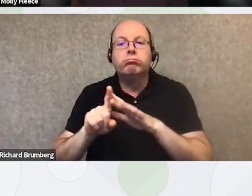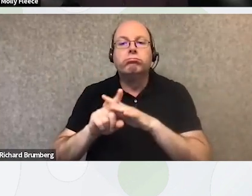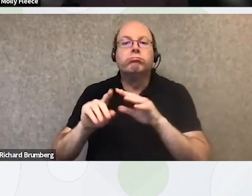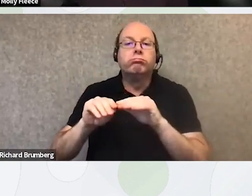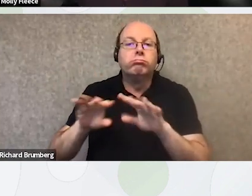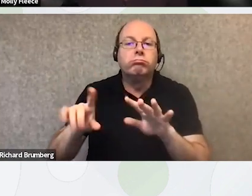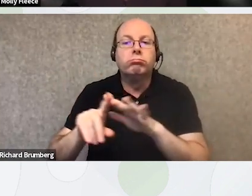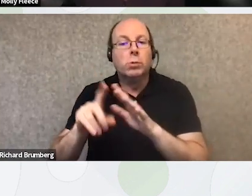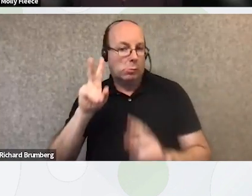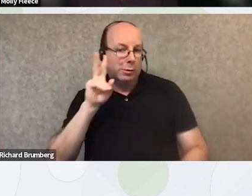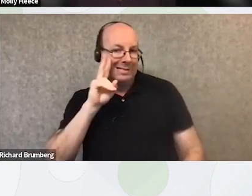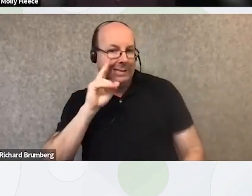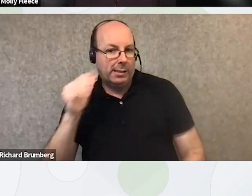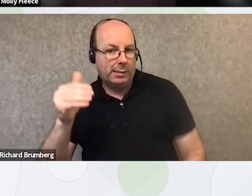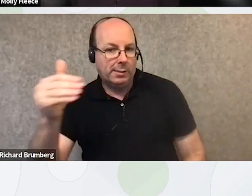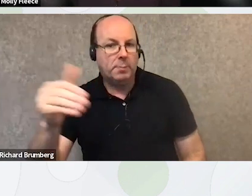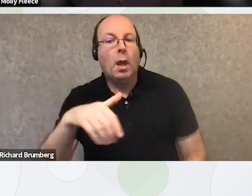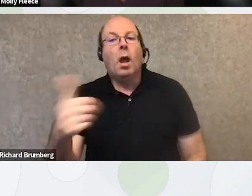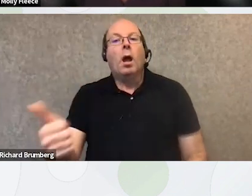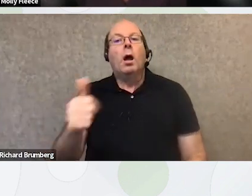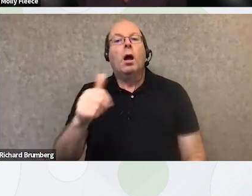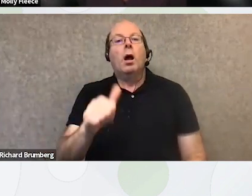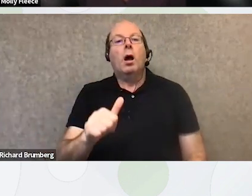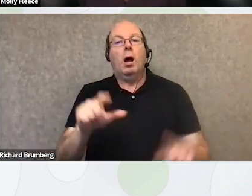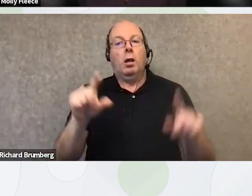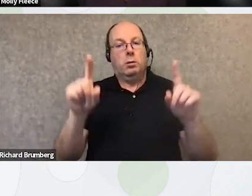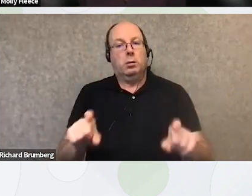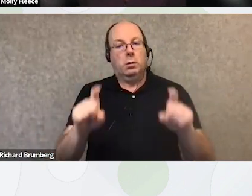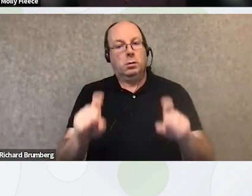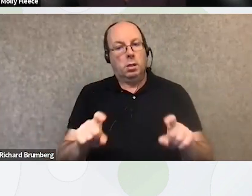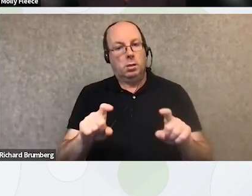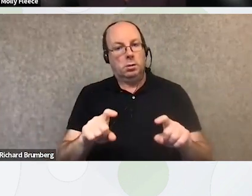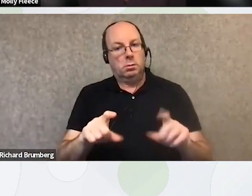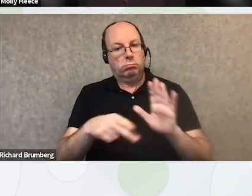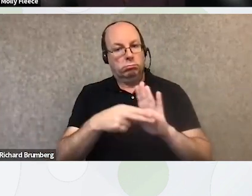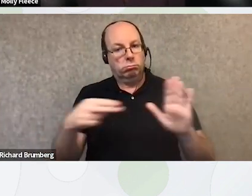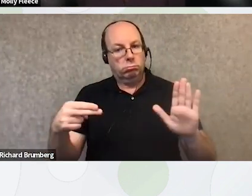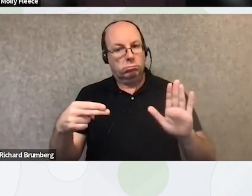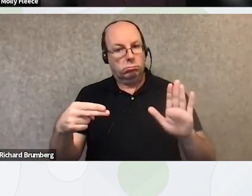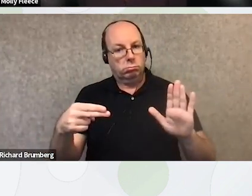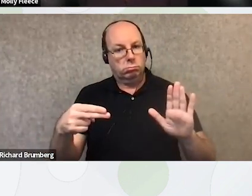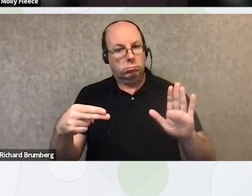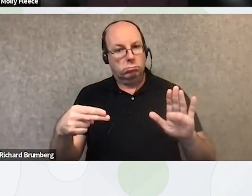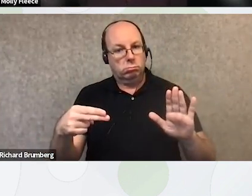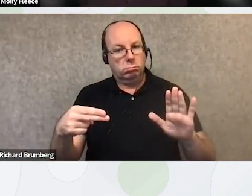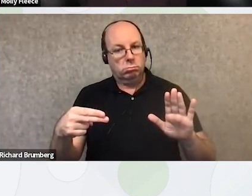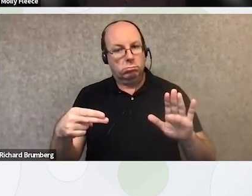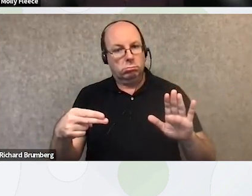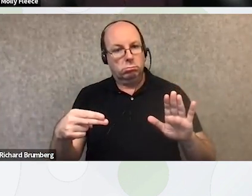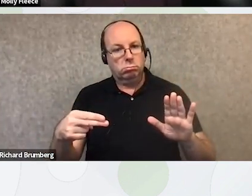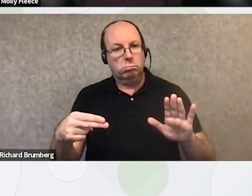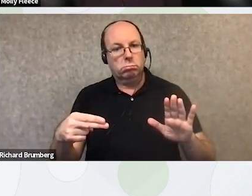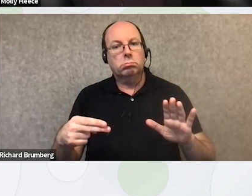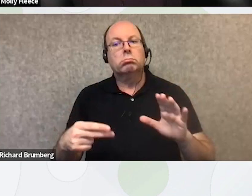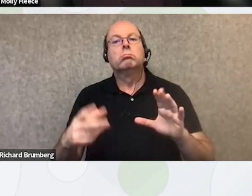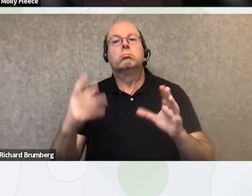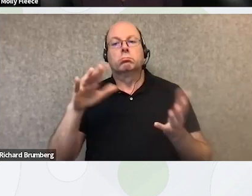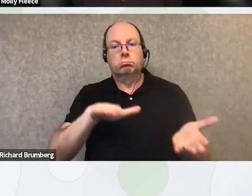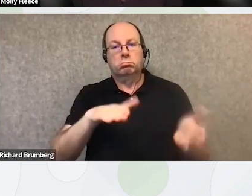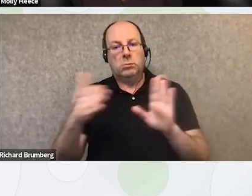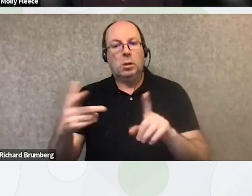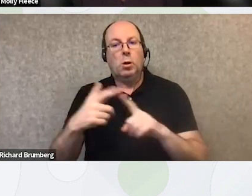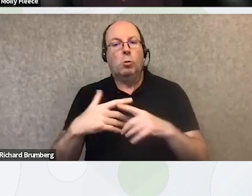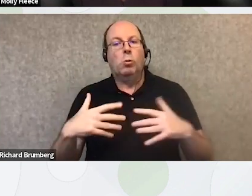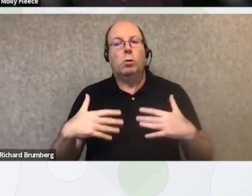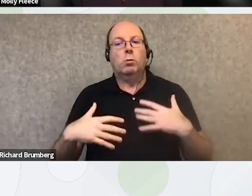Additionally, another metric that the CDC and others use looking at mortality from both